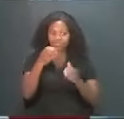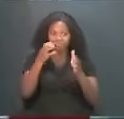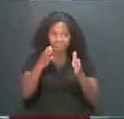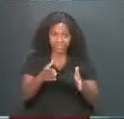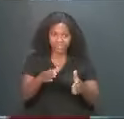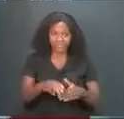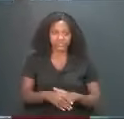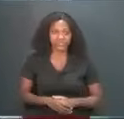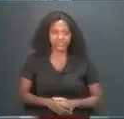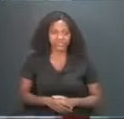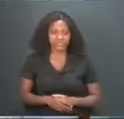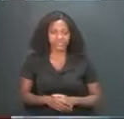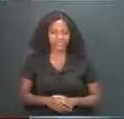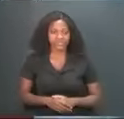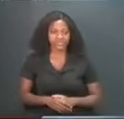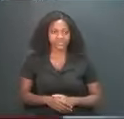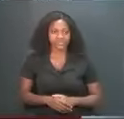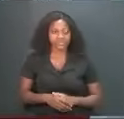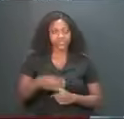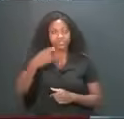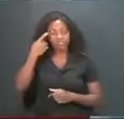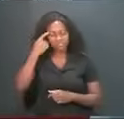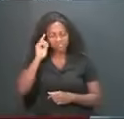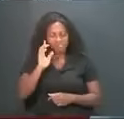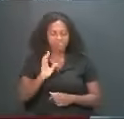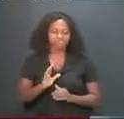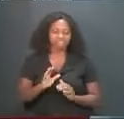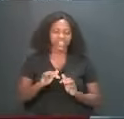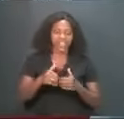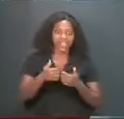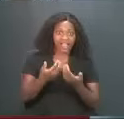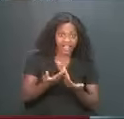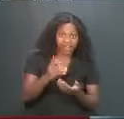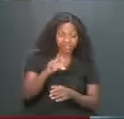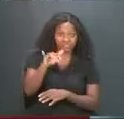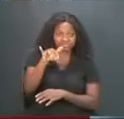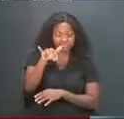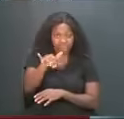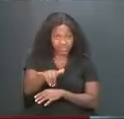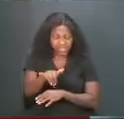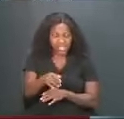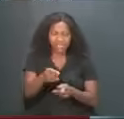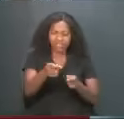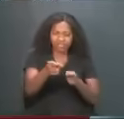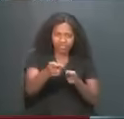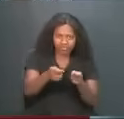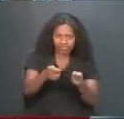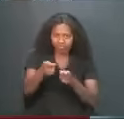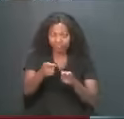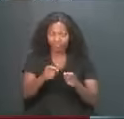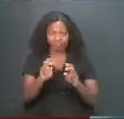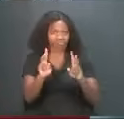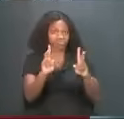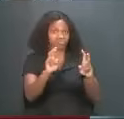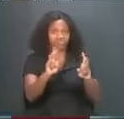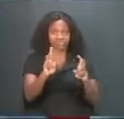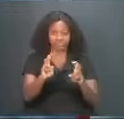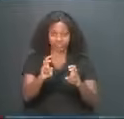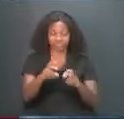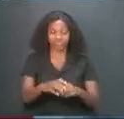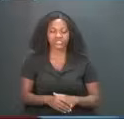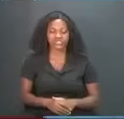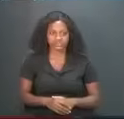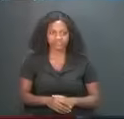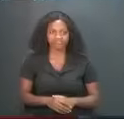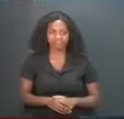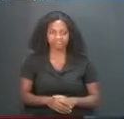for the manner in which you have steered affairs in this House today, in spite